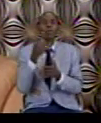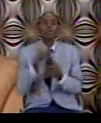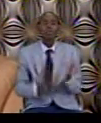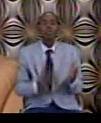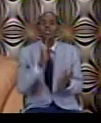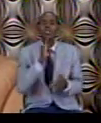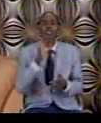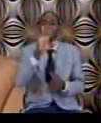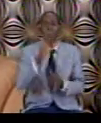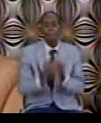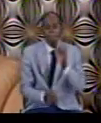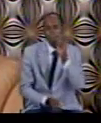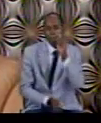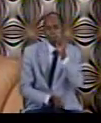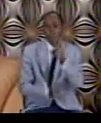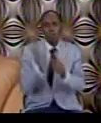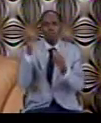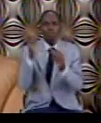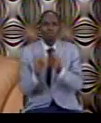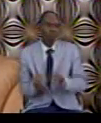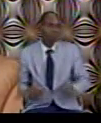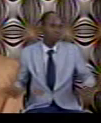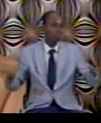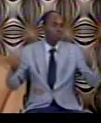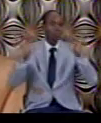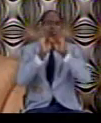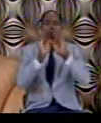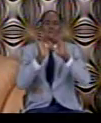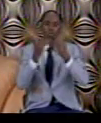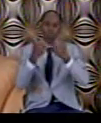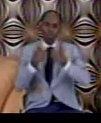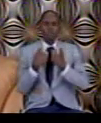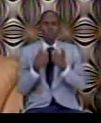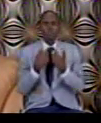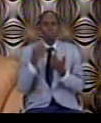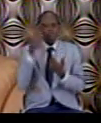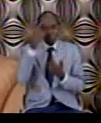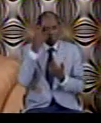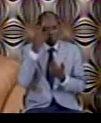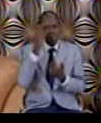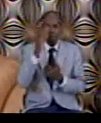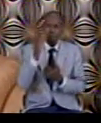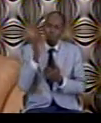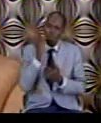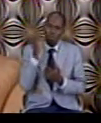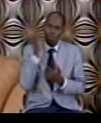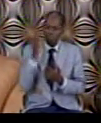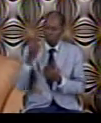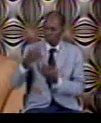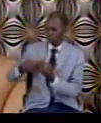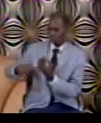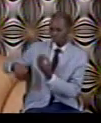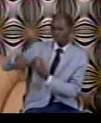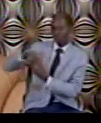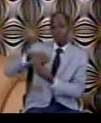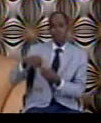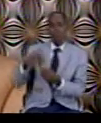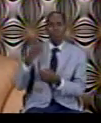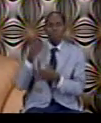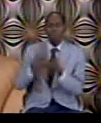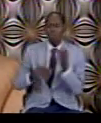precious possession? Think about your life and think about your surroundings. What is your most